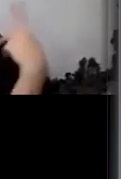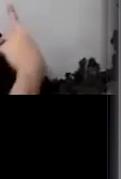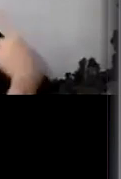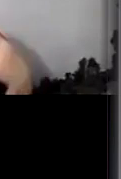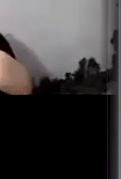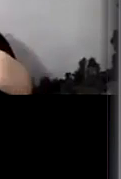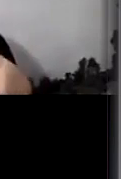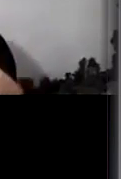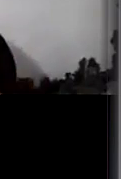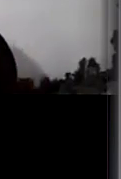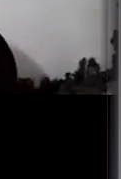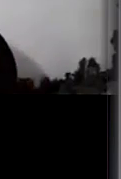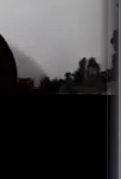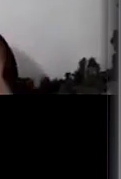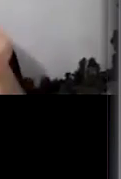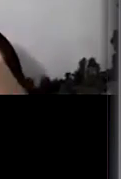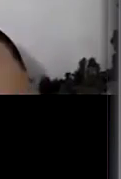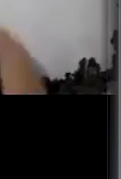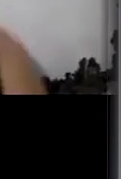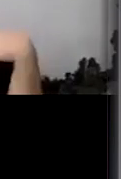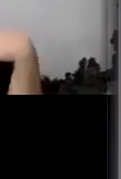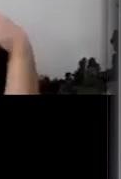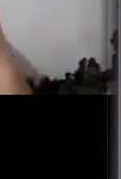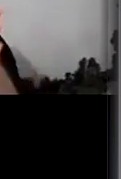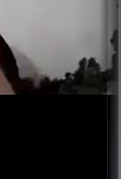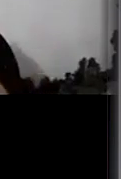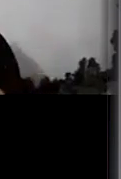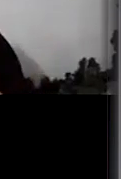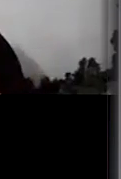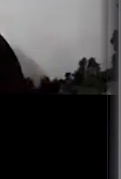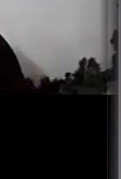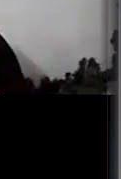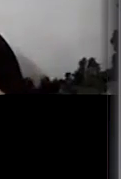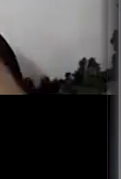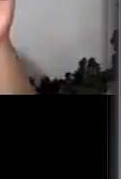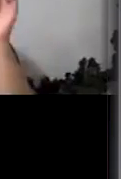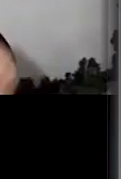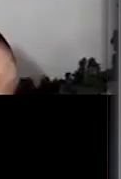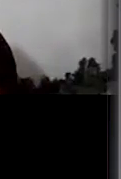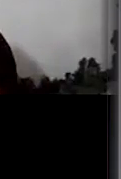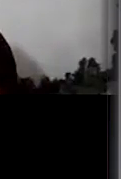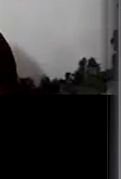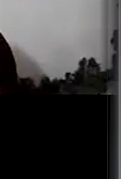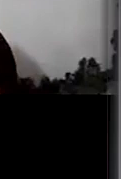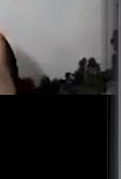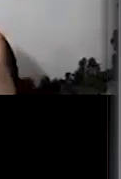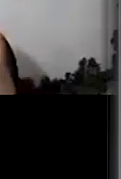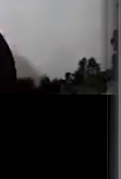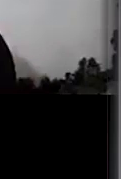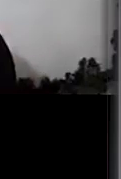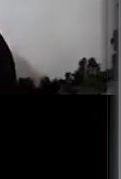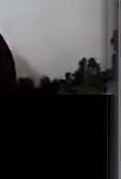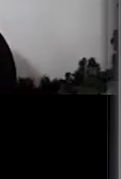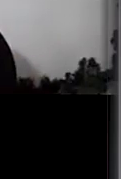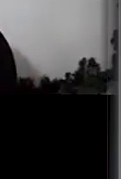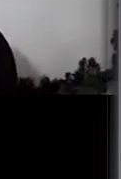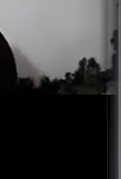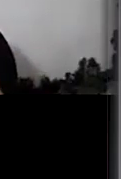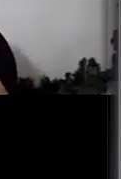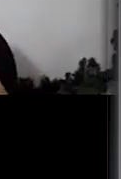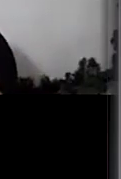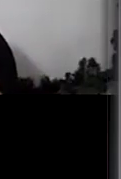the recipient would not be able to screenshot the attachment or the content of the email?